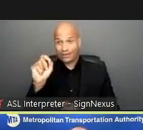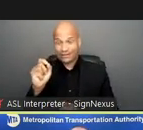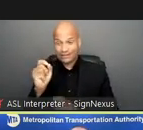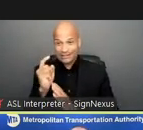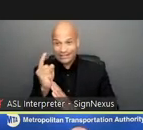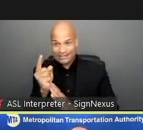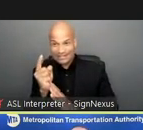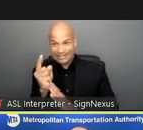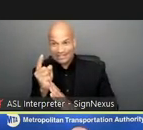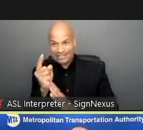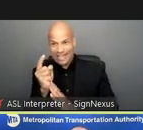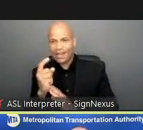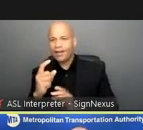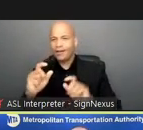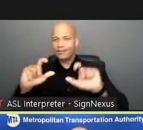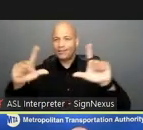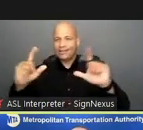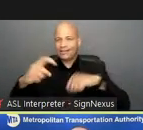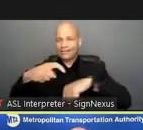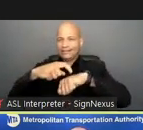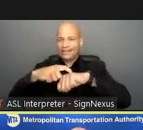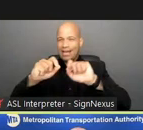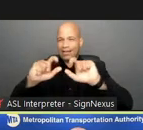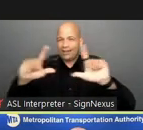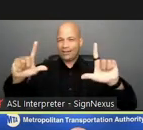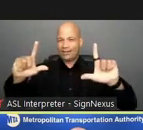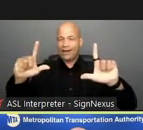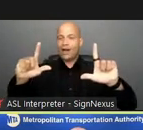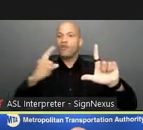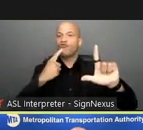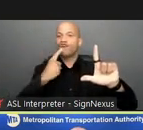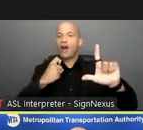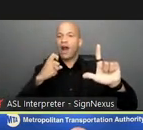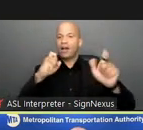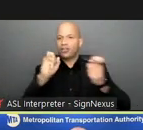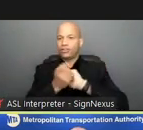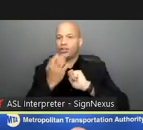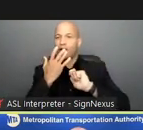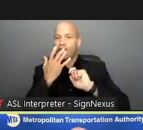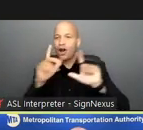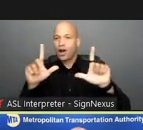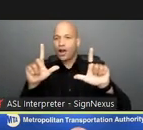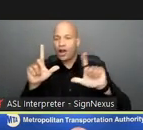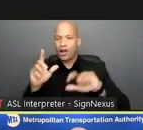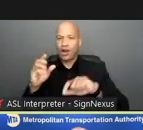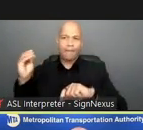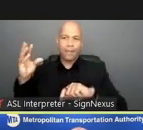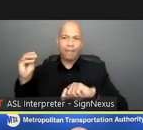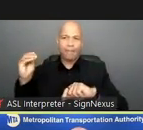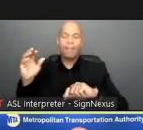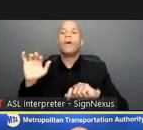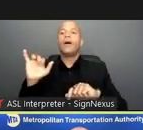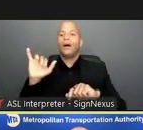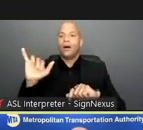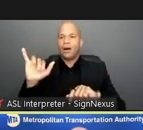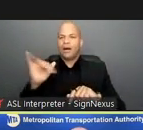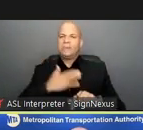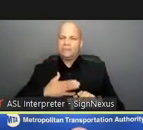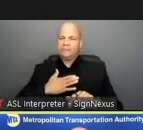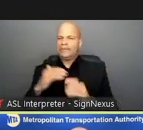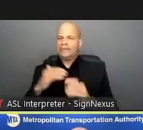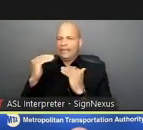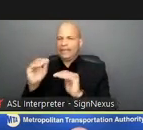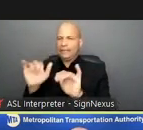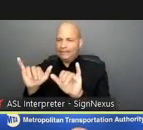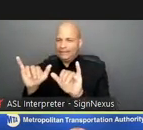notifying you that you have 30 seconds remaining we ask that speakers keep their remarks to the three-minute time frame out of respect for all other